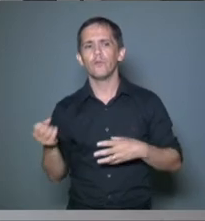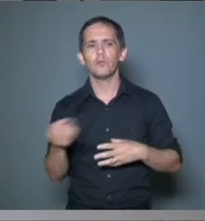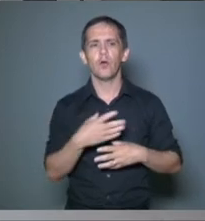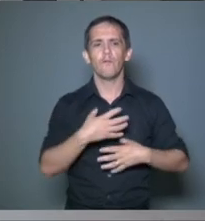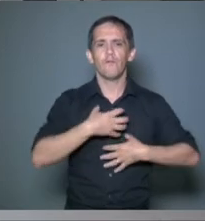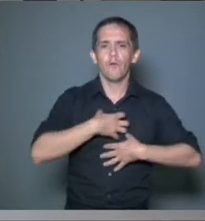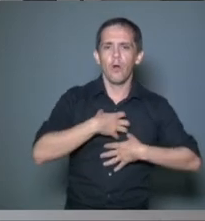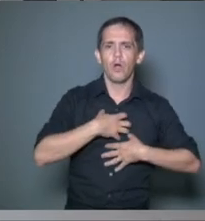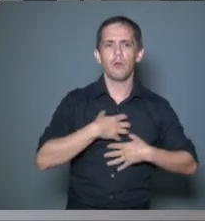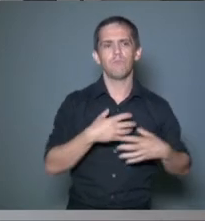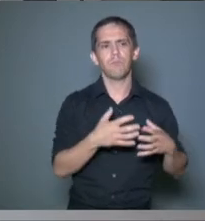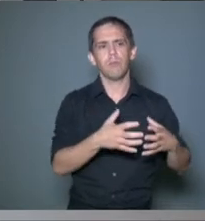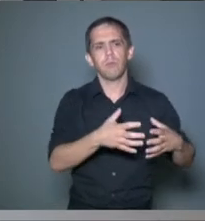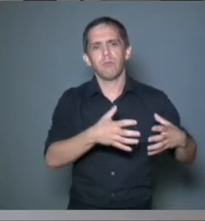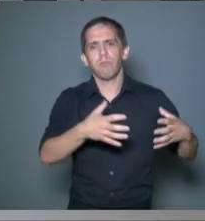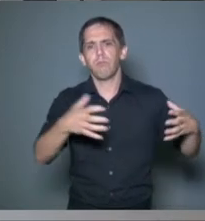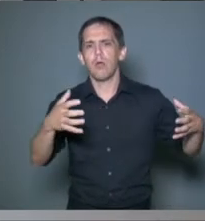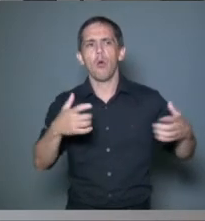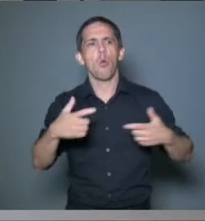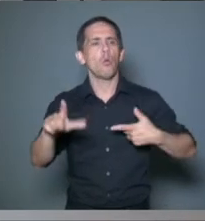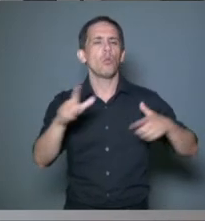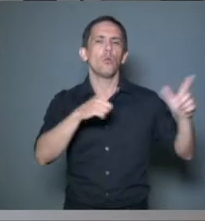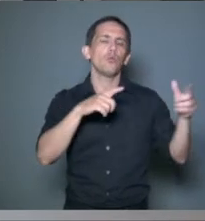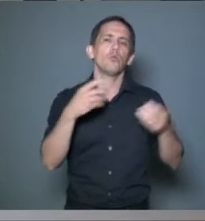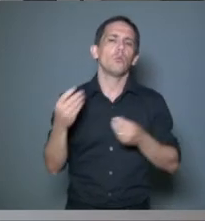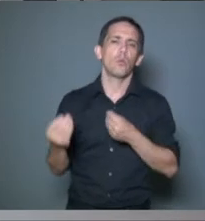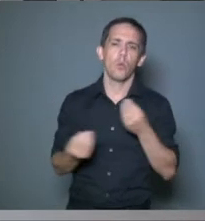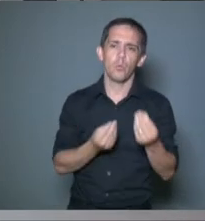new growth drivers for the company,